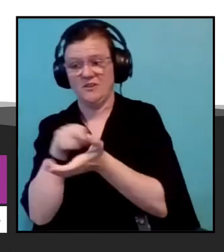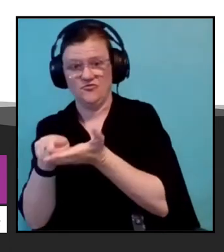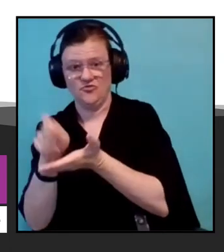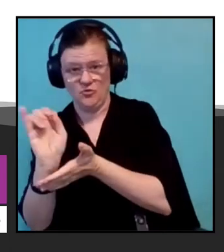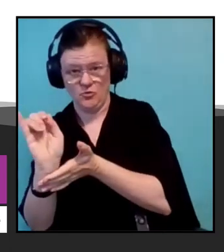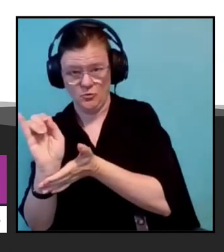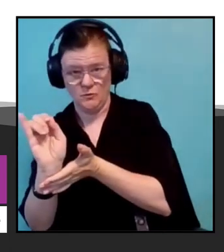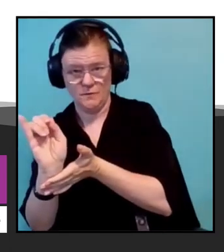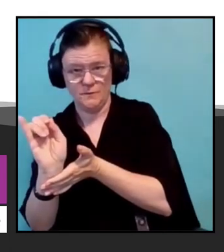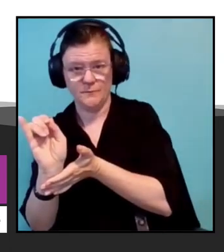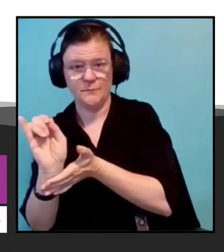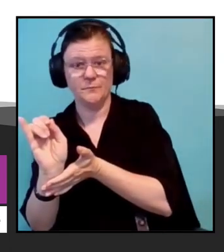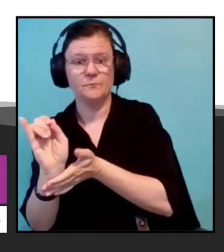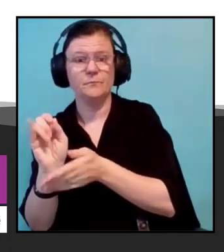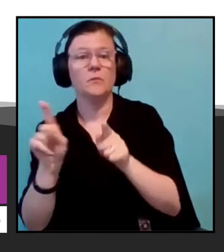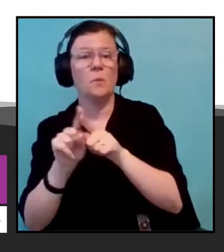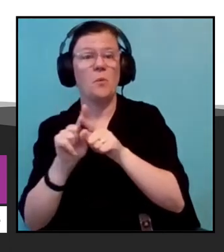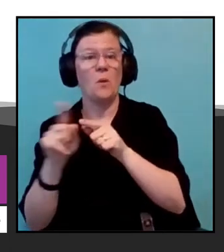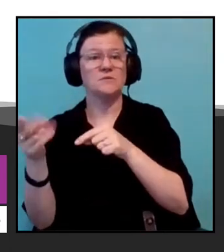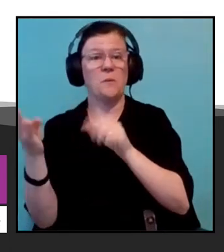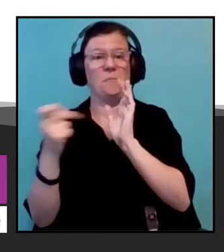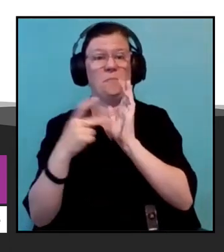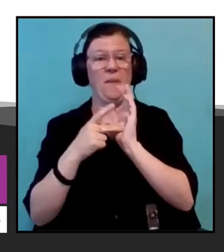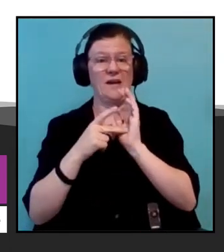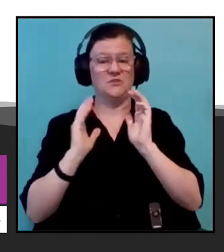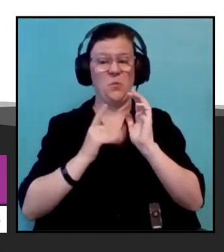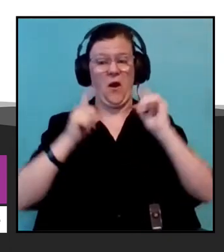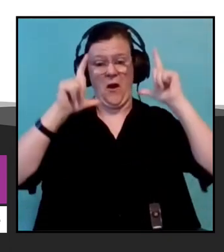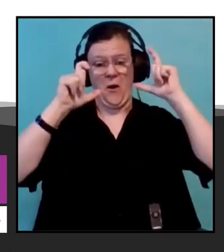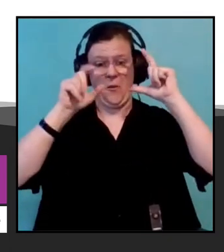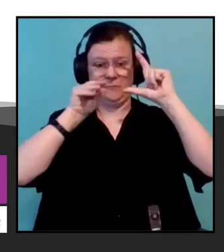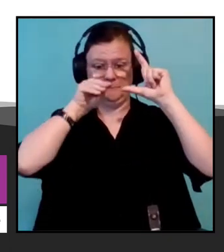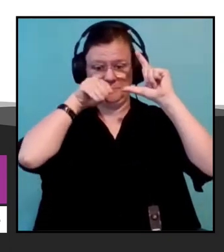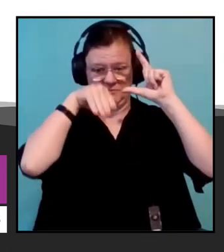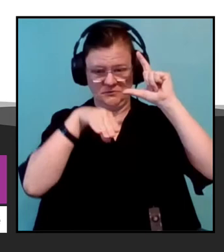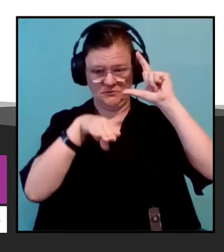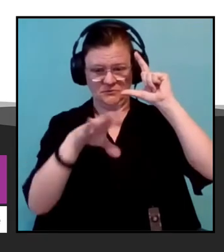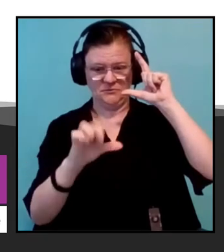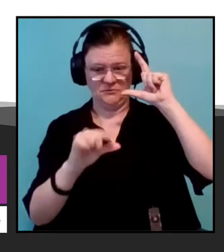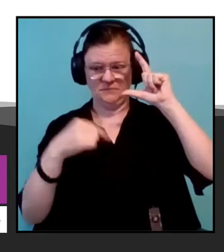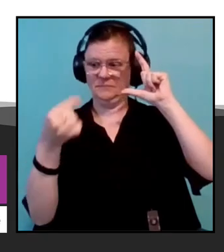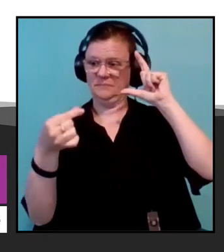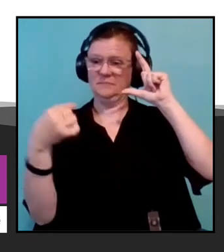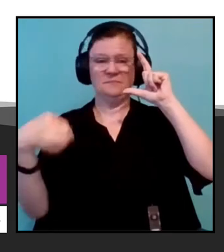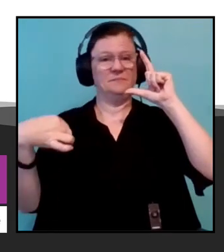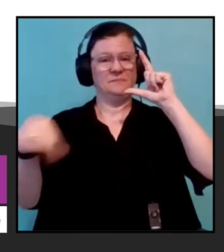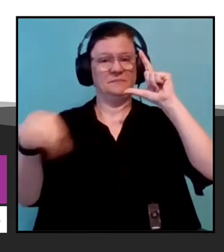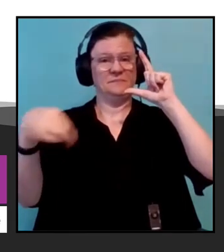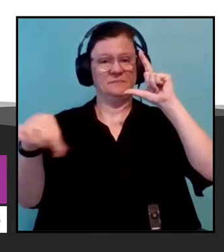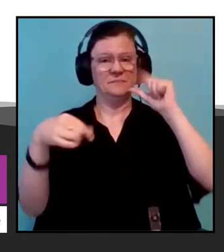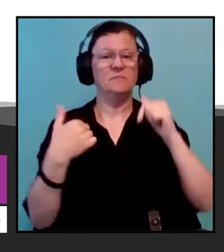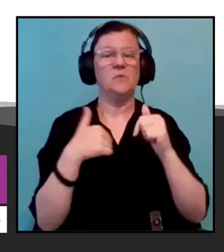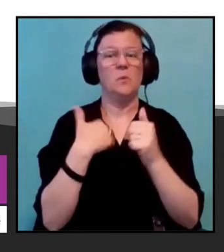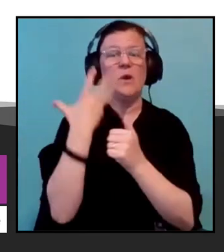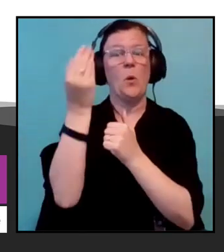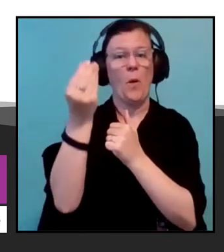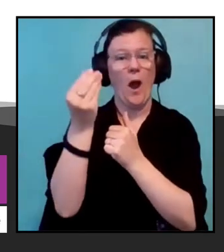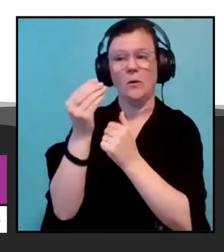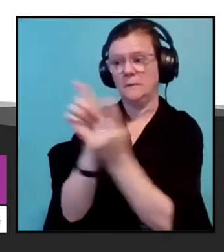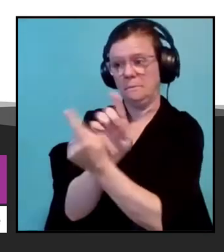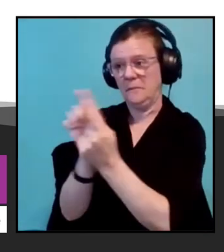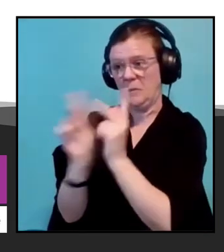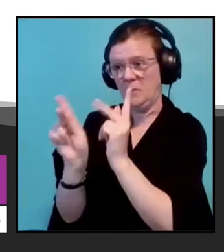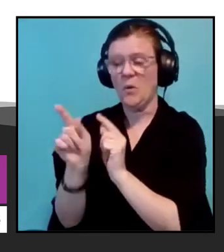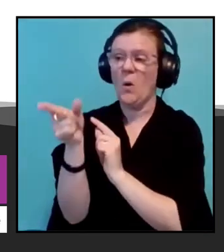again, coming back to the Polaroid, so our process was we would either go out and we would engage with people, or they'd